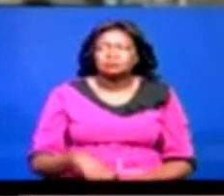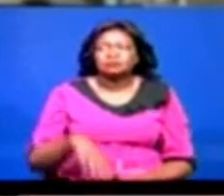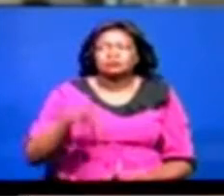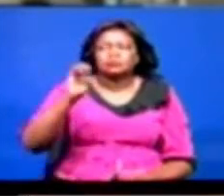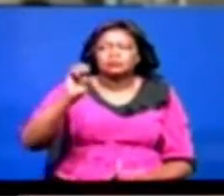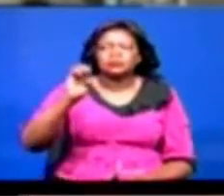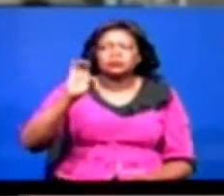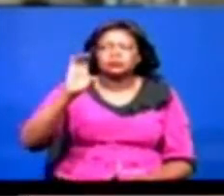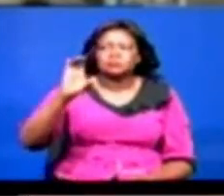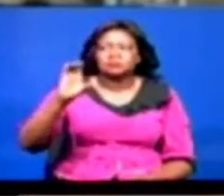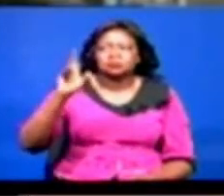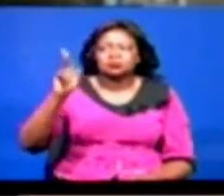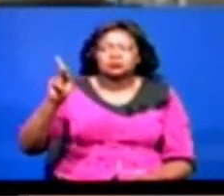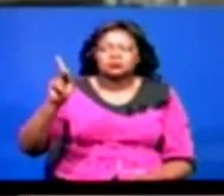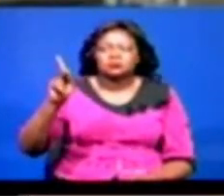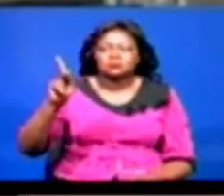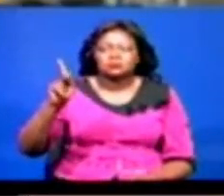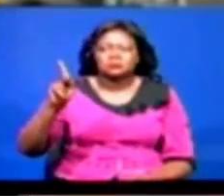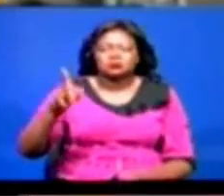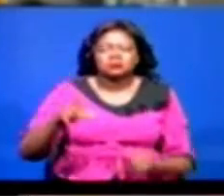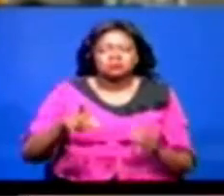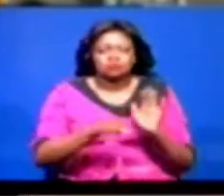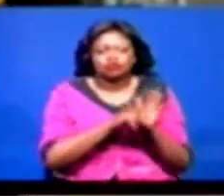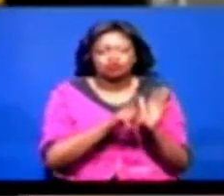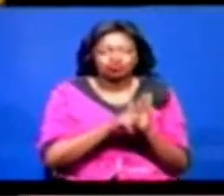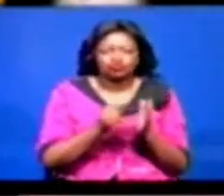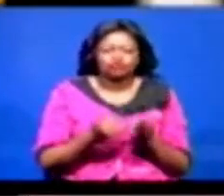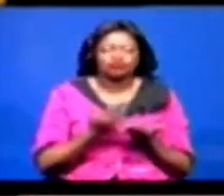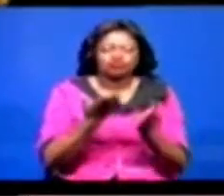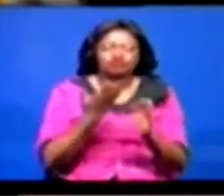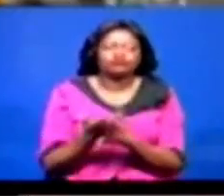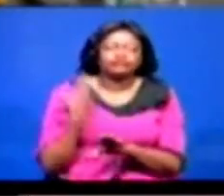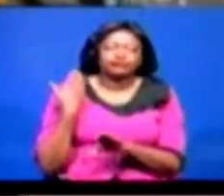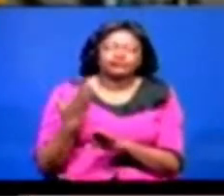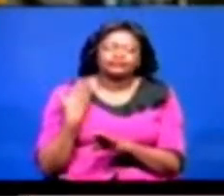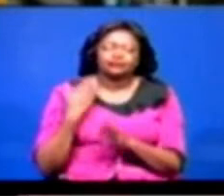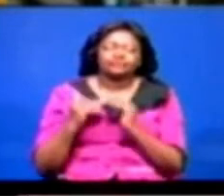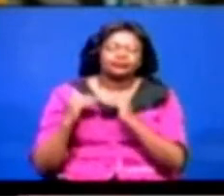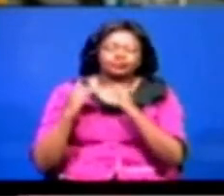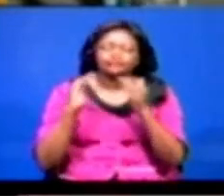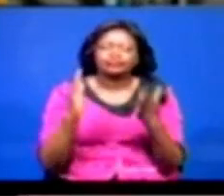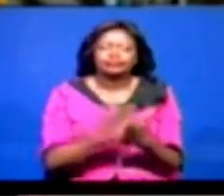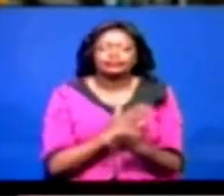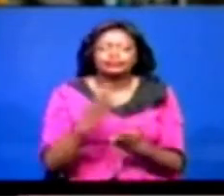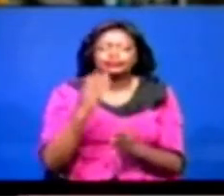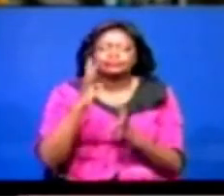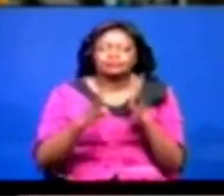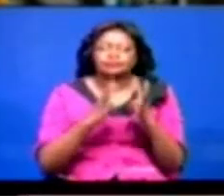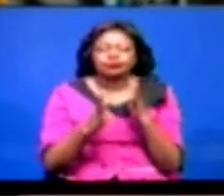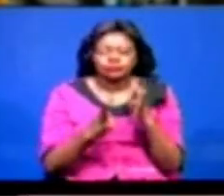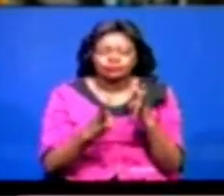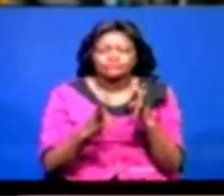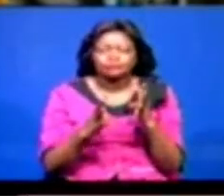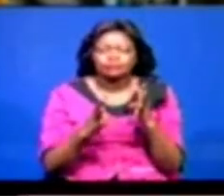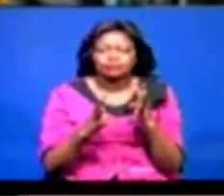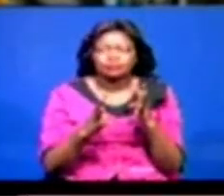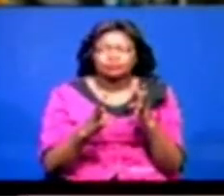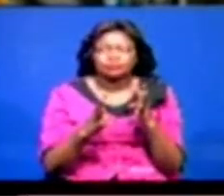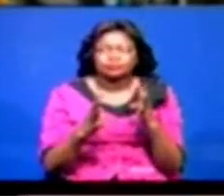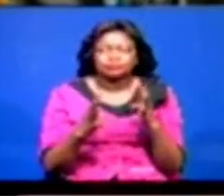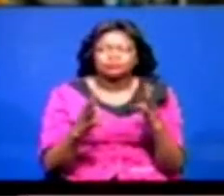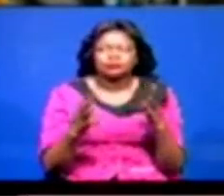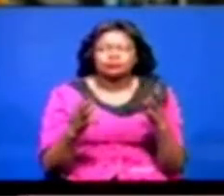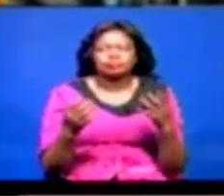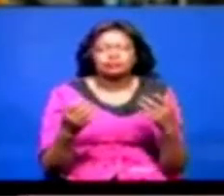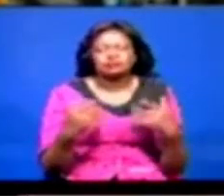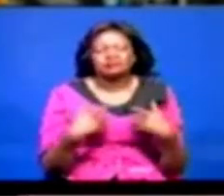Kenya, the legislative provision then, the equivalent to our Section 44, was worded in very loose,